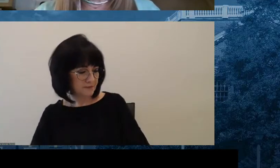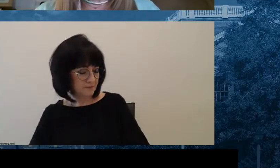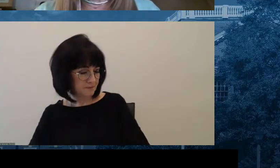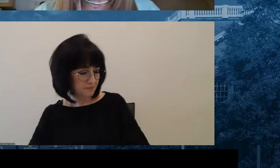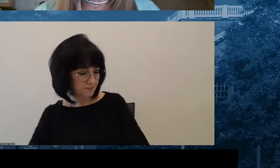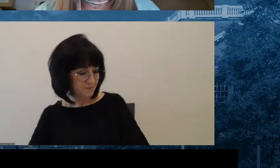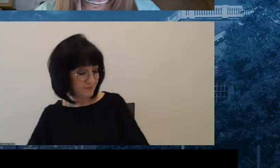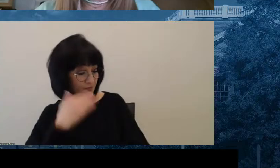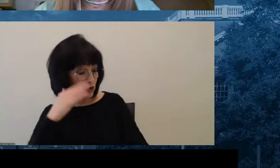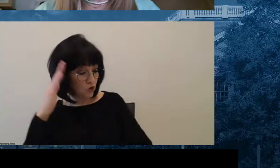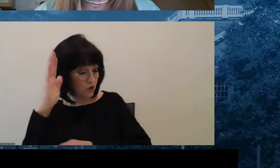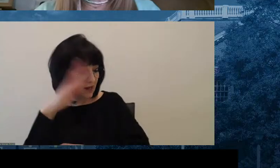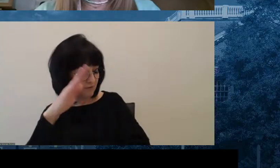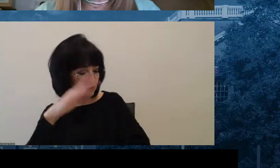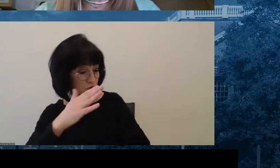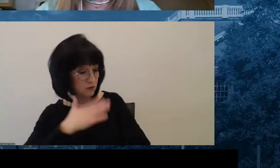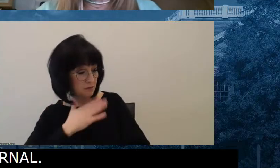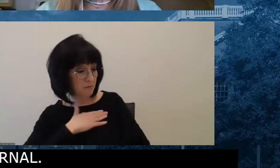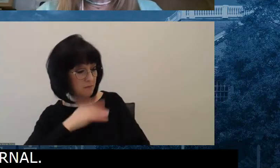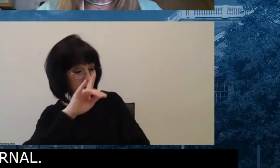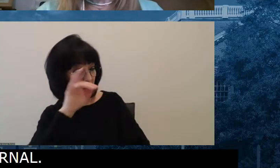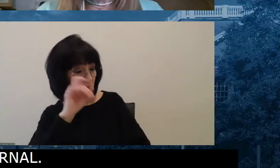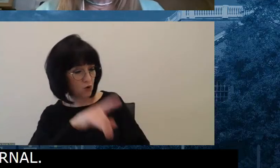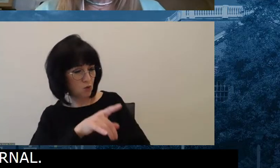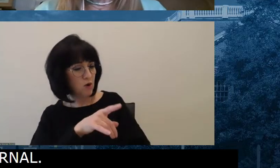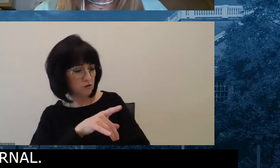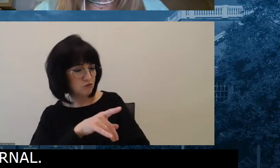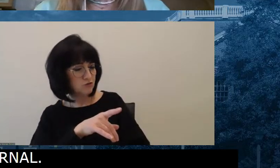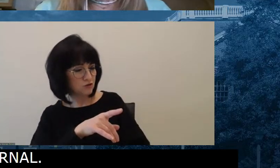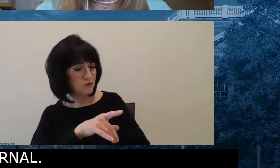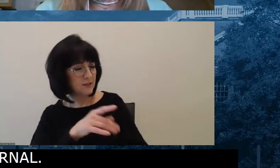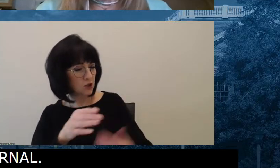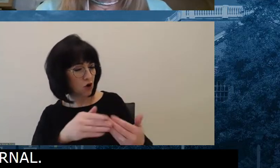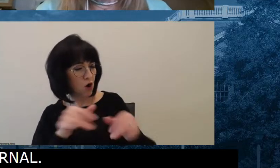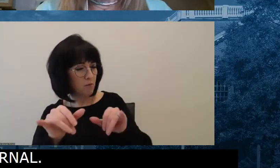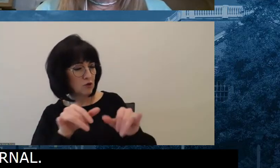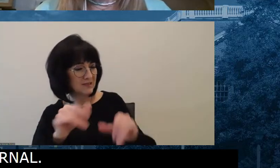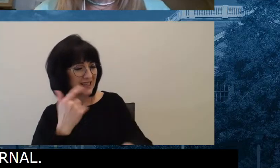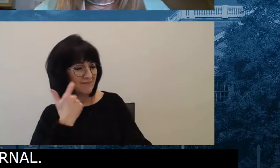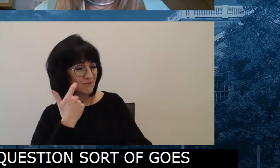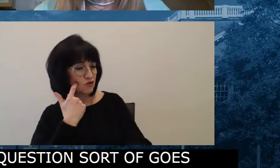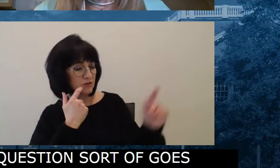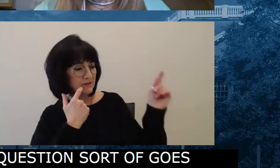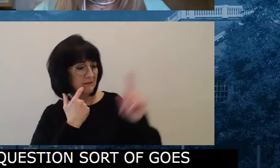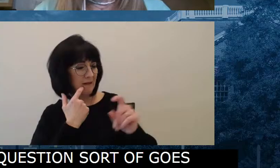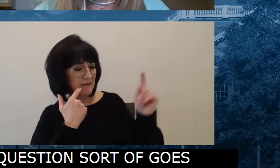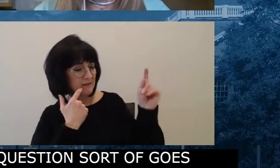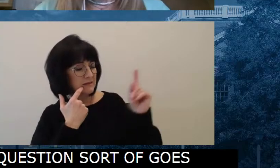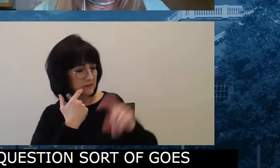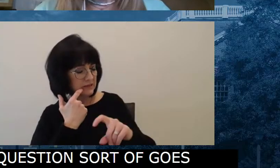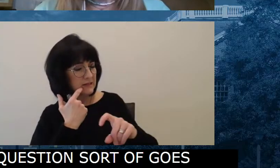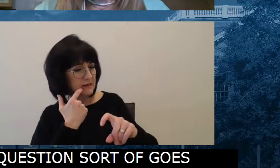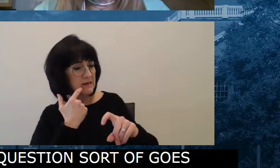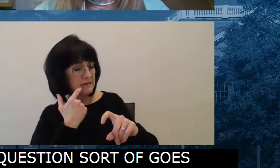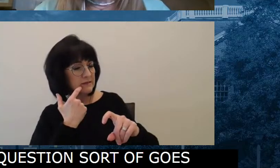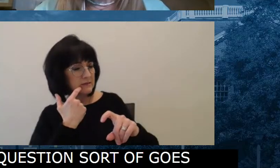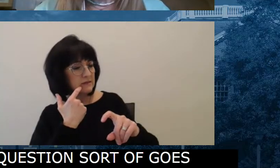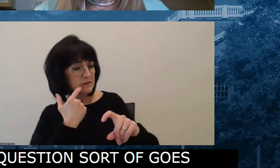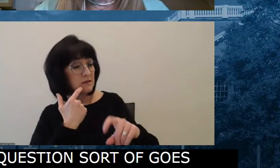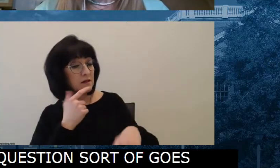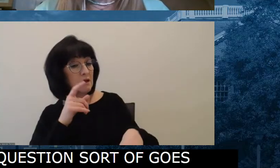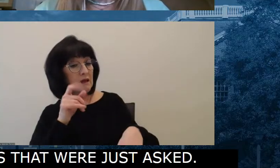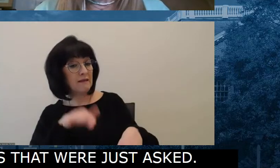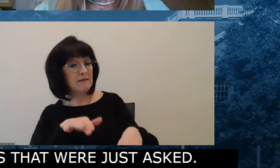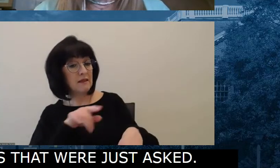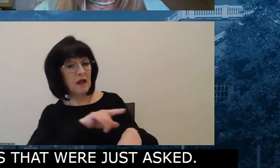Good afternoon. My question sort of goes along with some of the questions that were just asked. With the group of people that